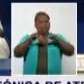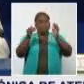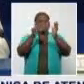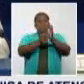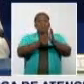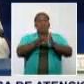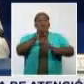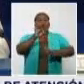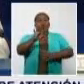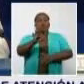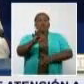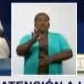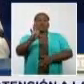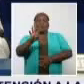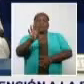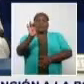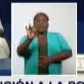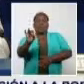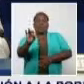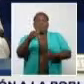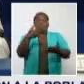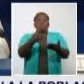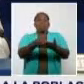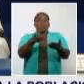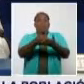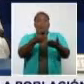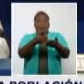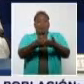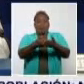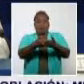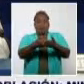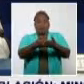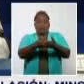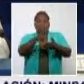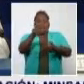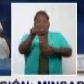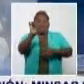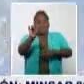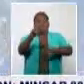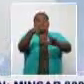the SARS-CoV-2 virus on people with COVID-19,